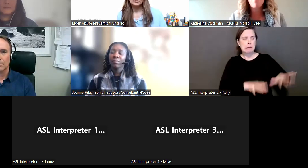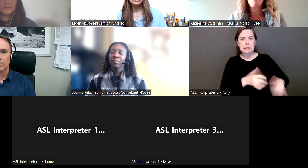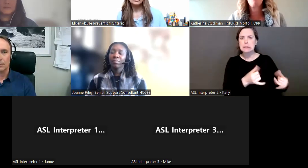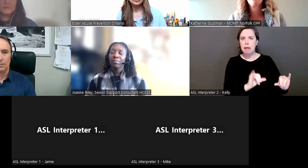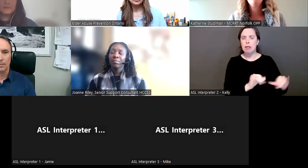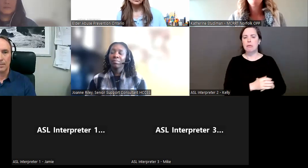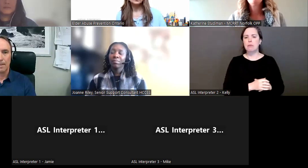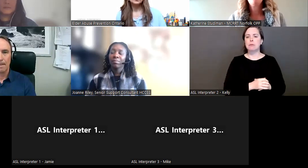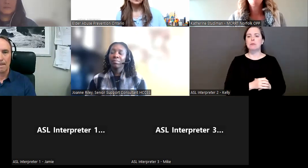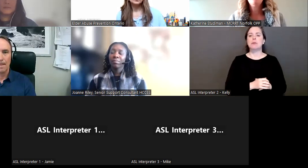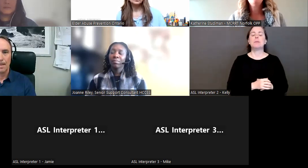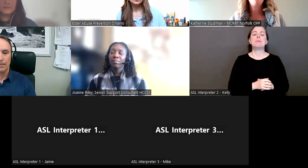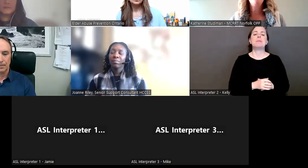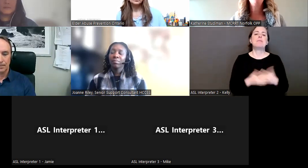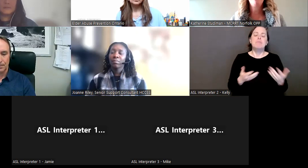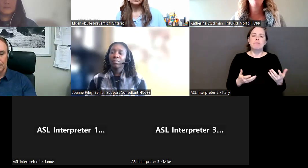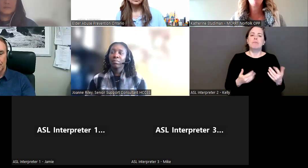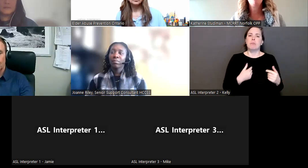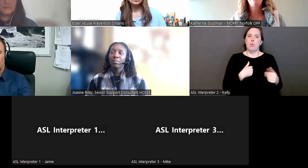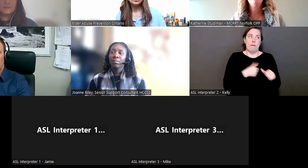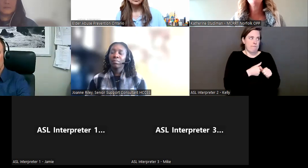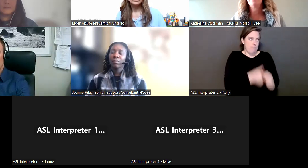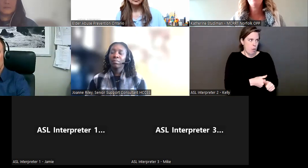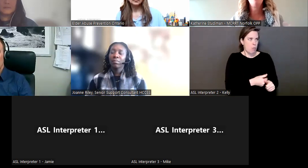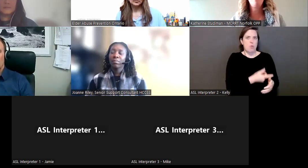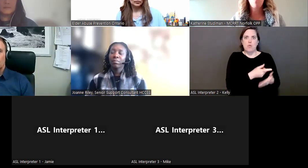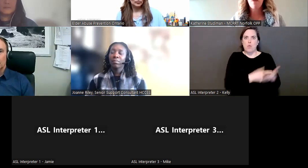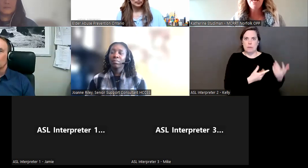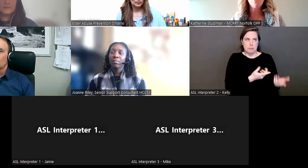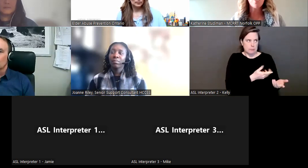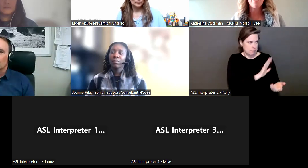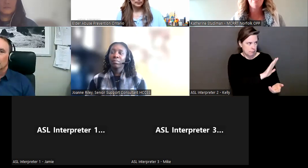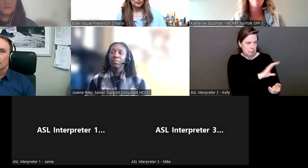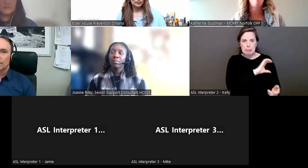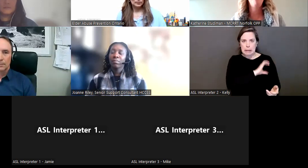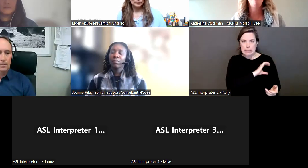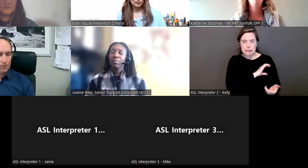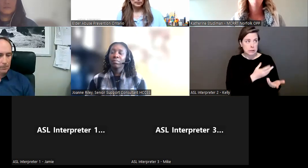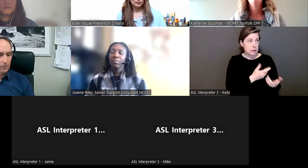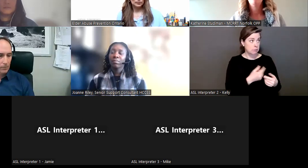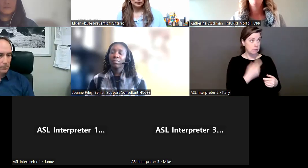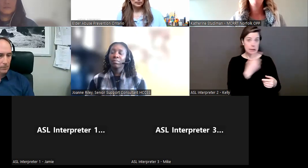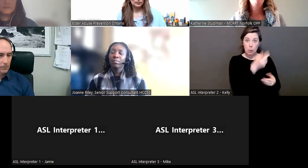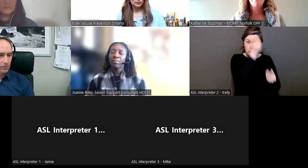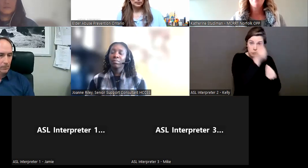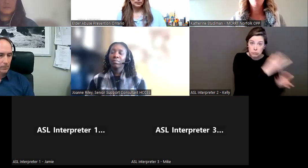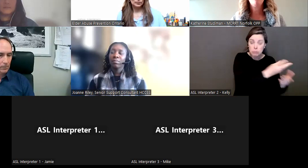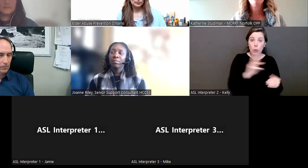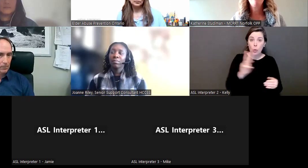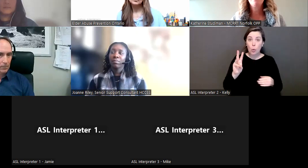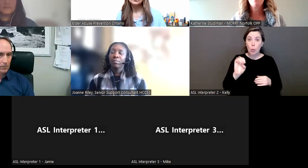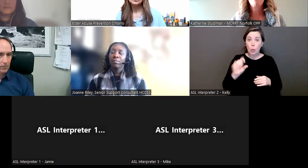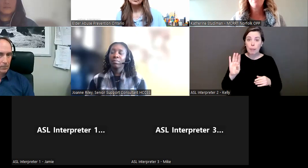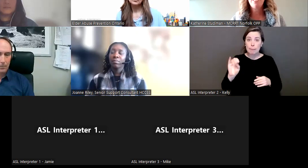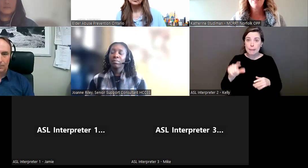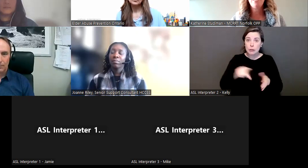police. So depending on what the call is, like it could be a well-being check, it could be we may be getting called